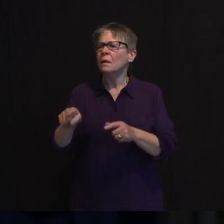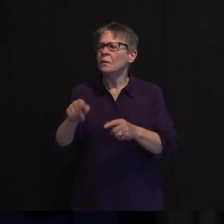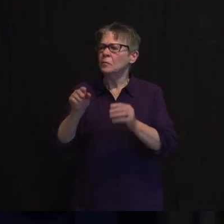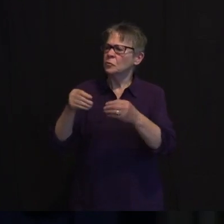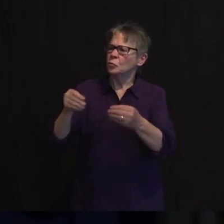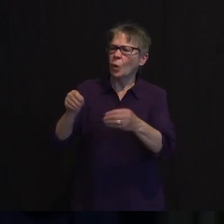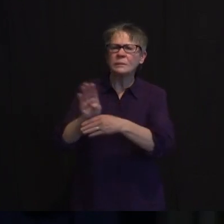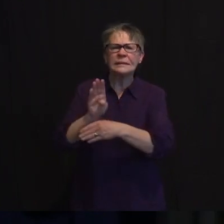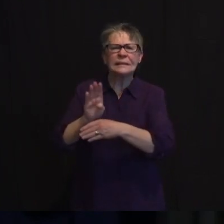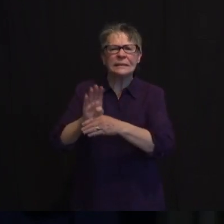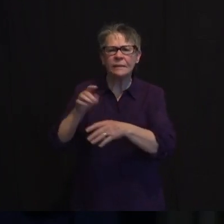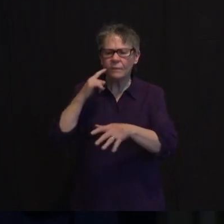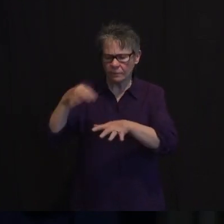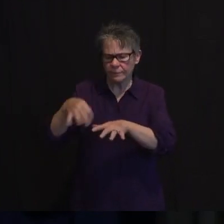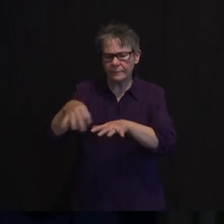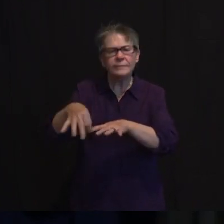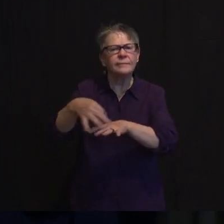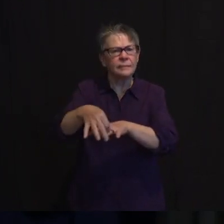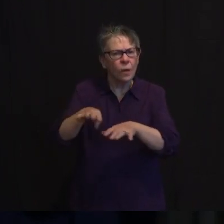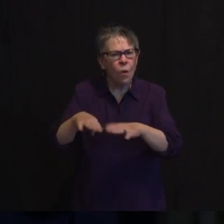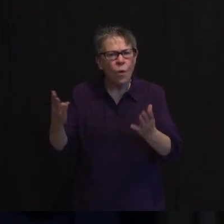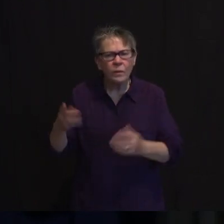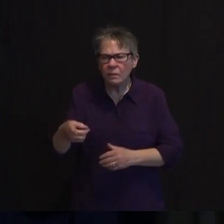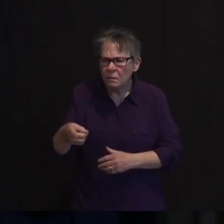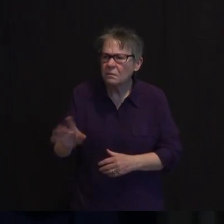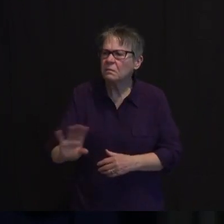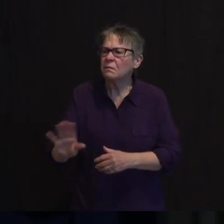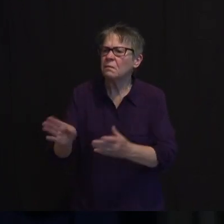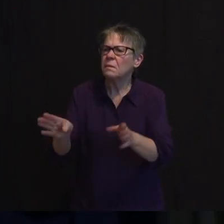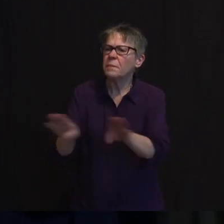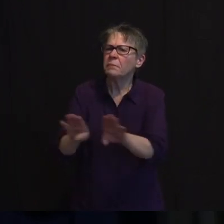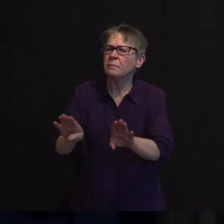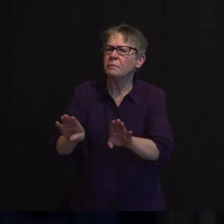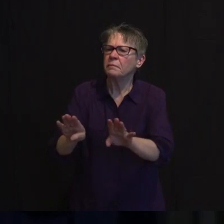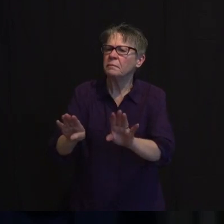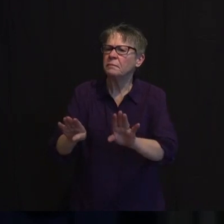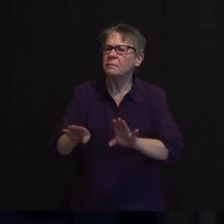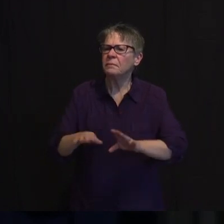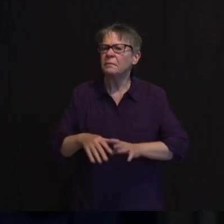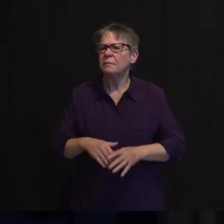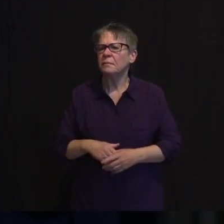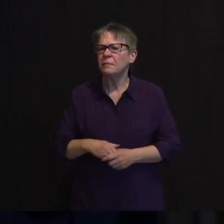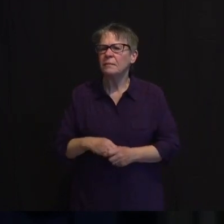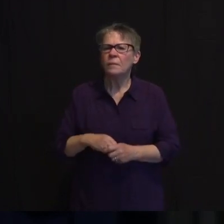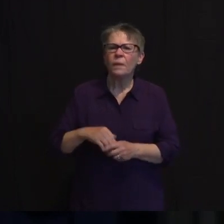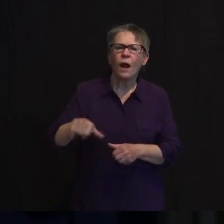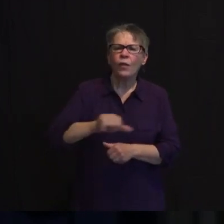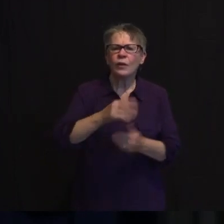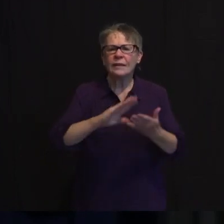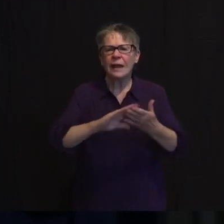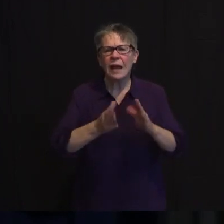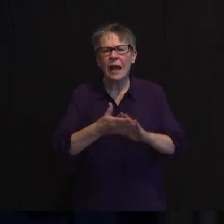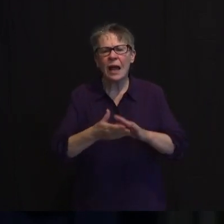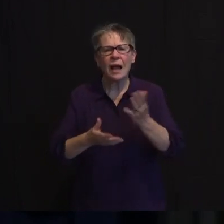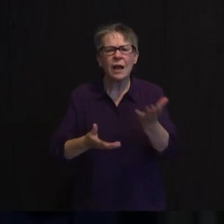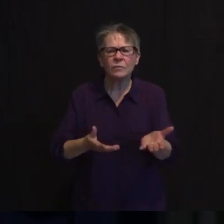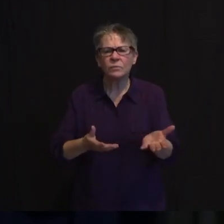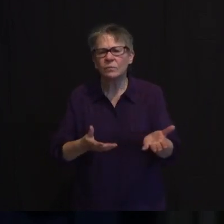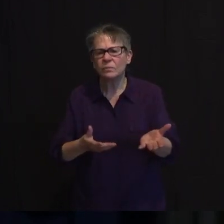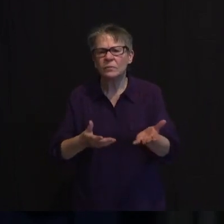on an NCIC warrant, coughed in the officer's direction, saying she was COVID positive. The City of Newark